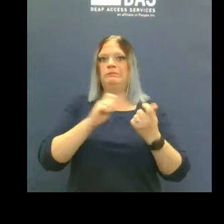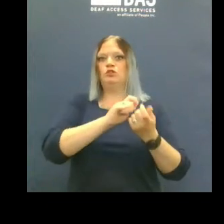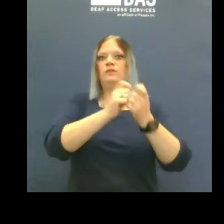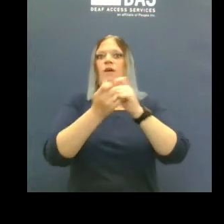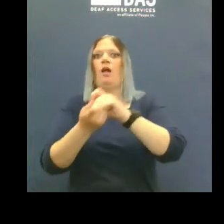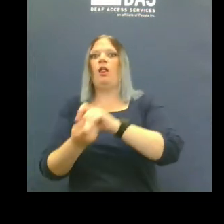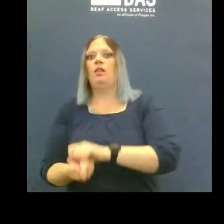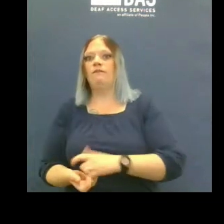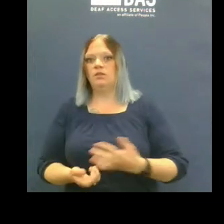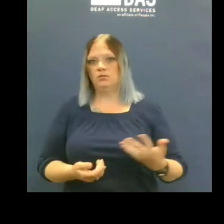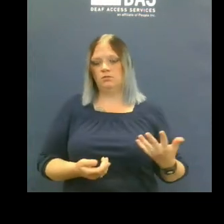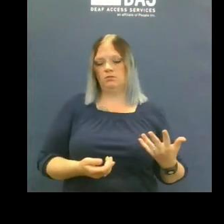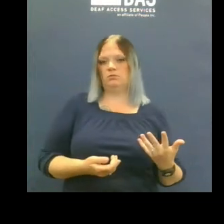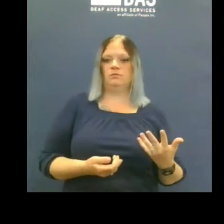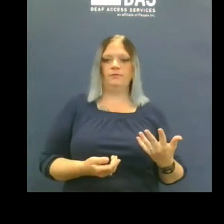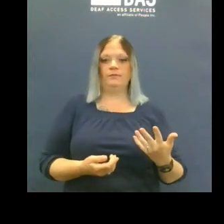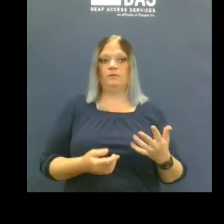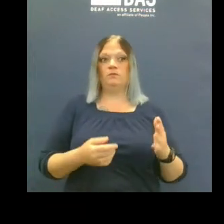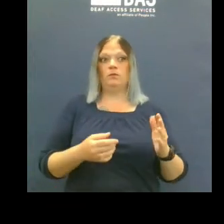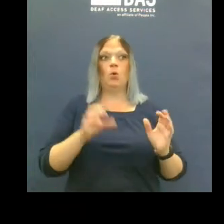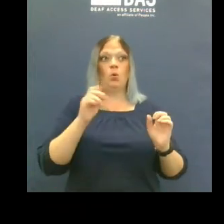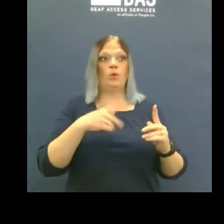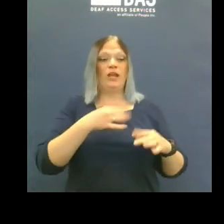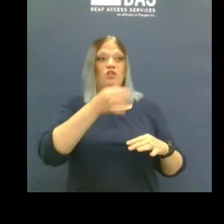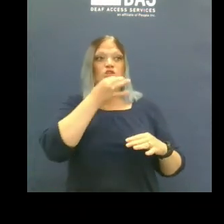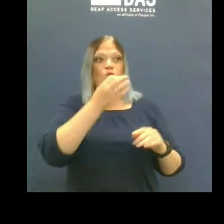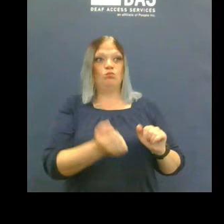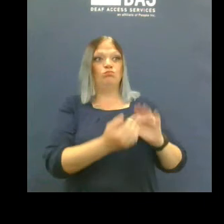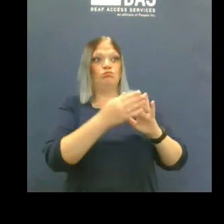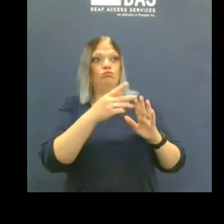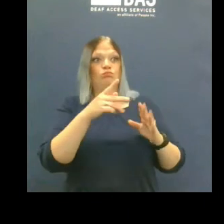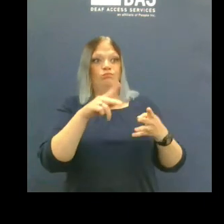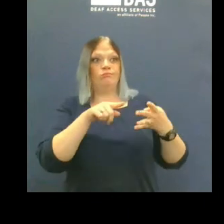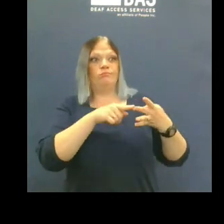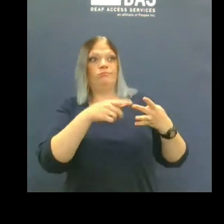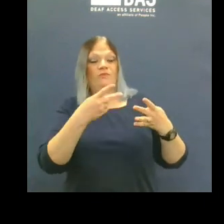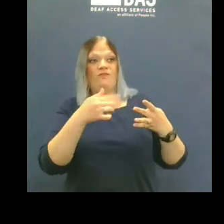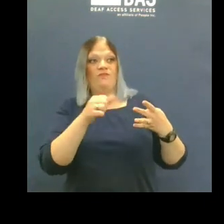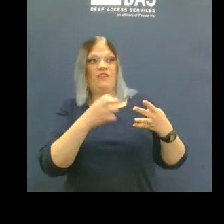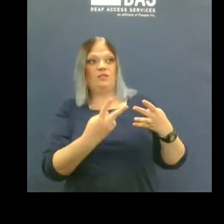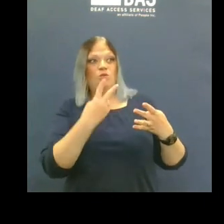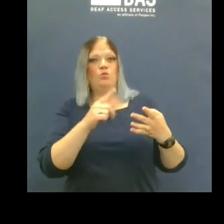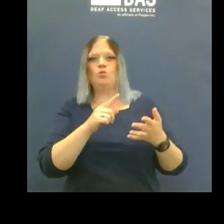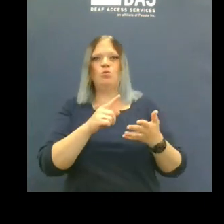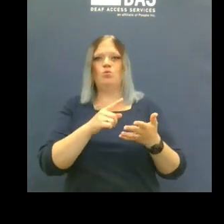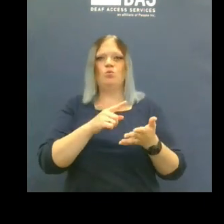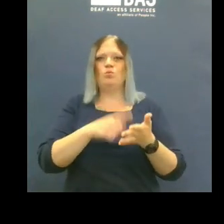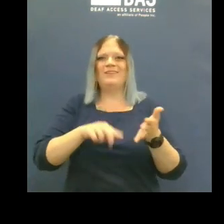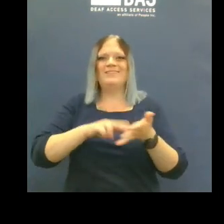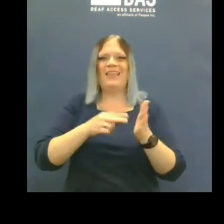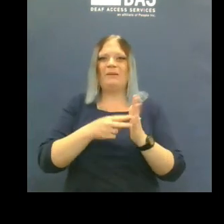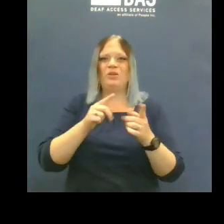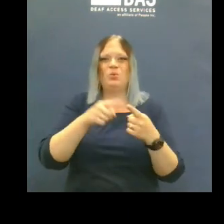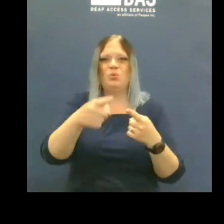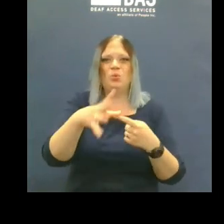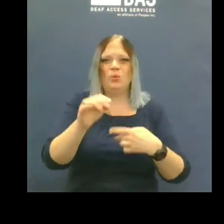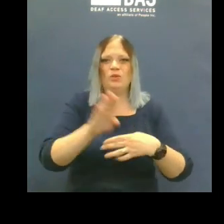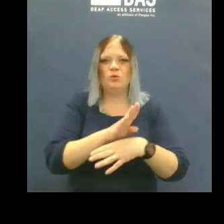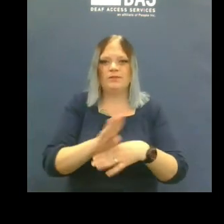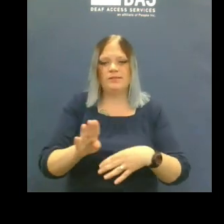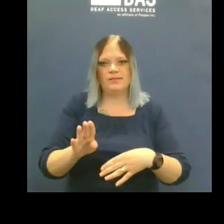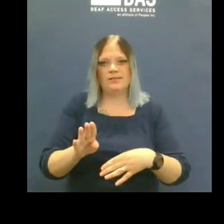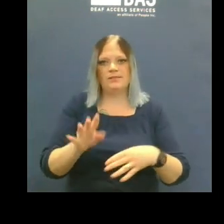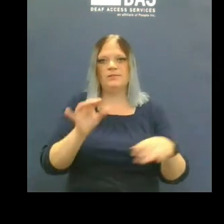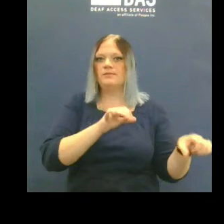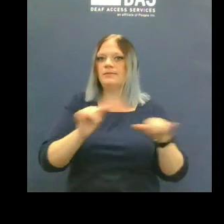It's one thing to say that we're approaching phase 2, but what exactly does that mean to you and what does that mean to your business? So much the same as